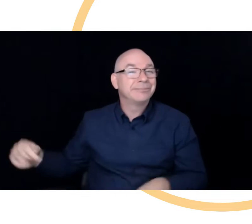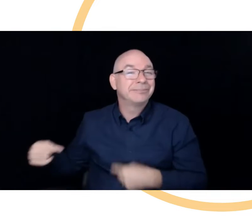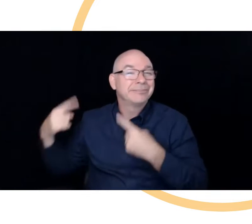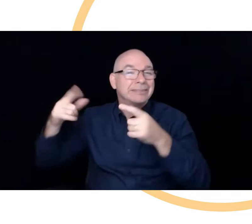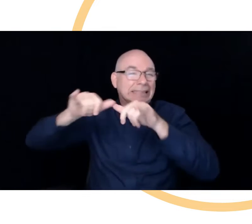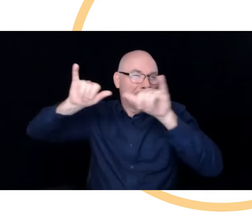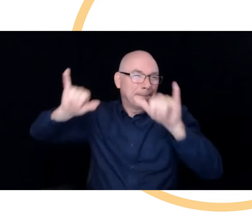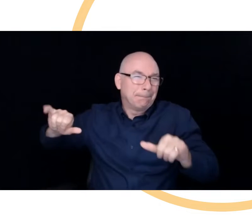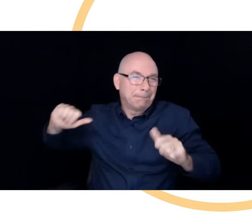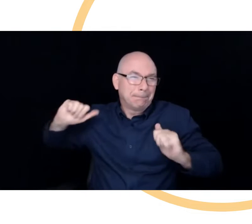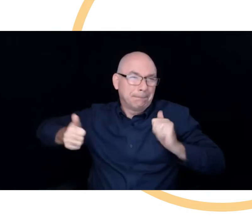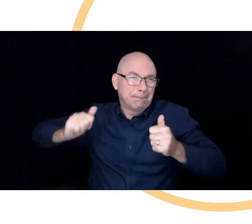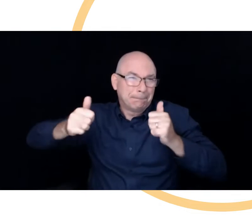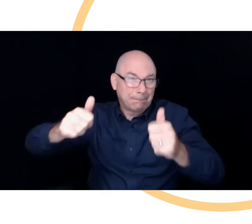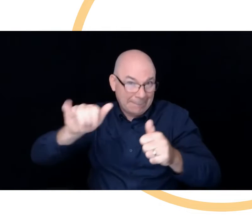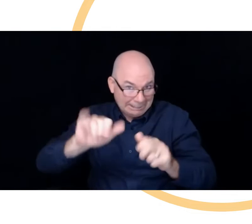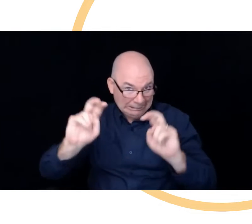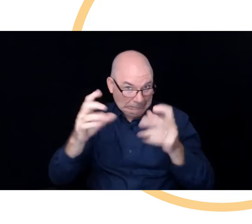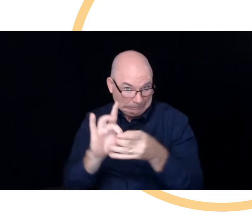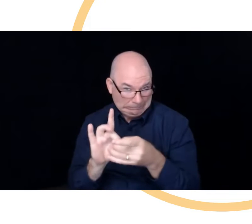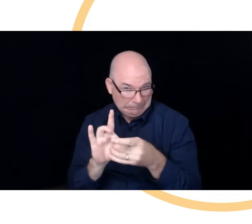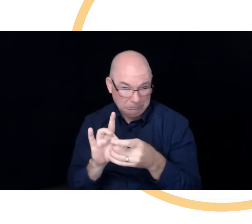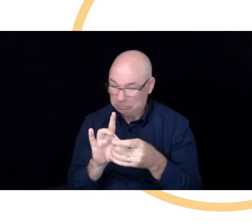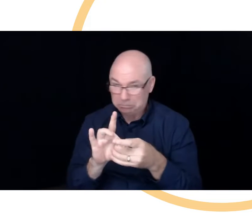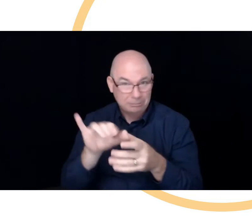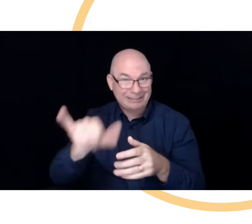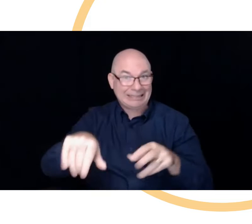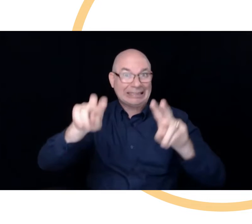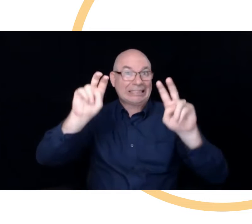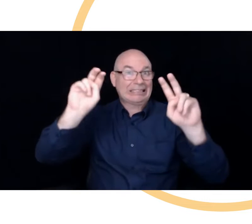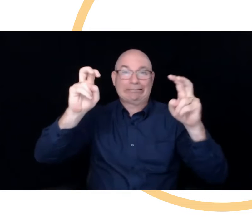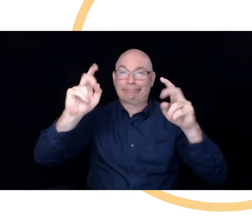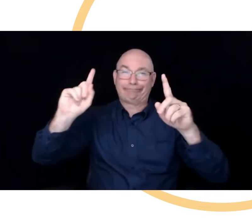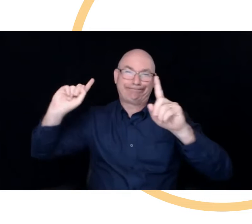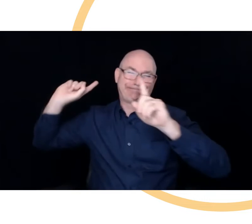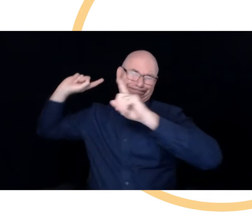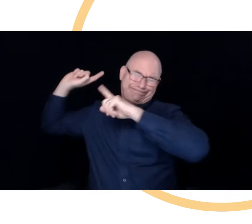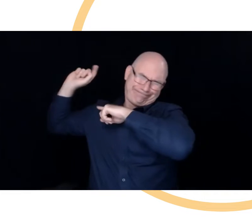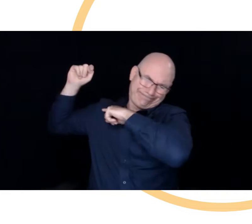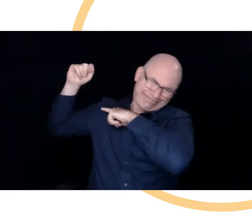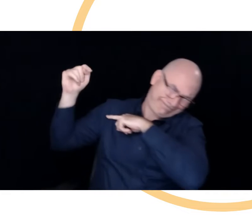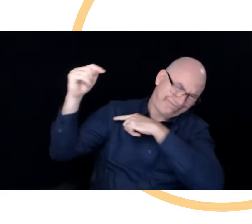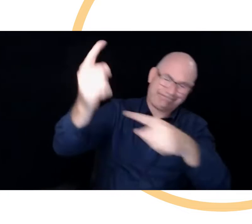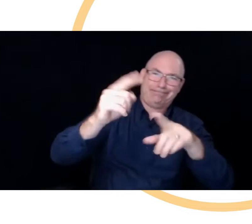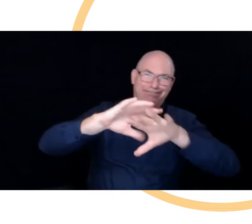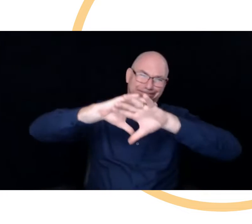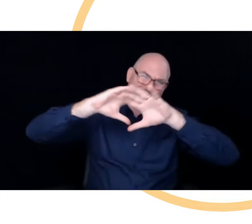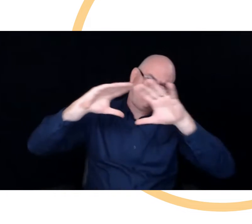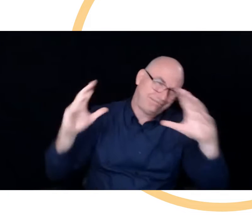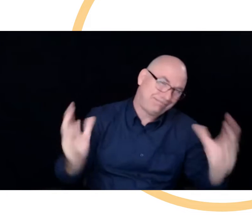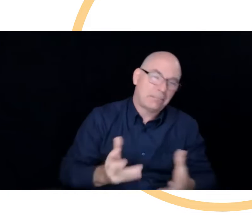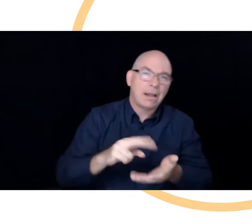before us. These issues are rather universal and timeless, and hence require our collective